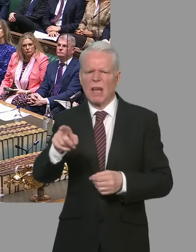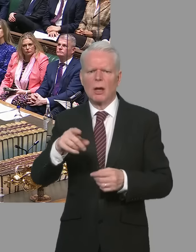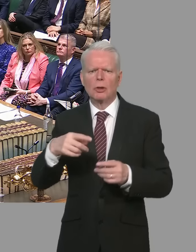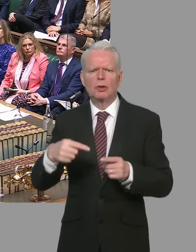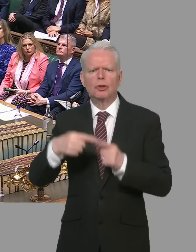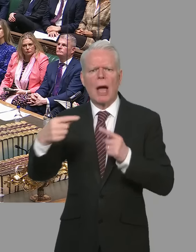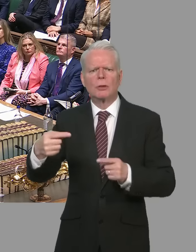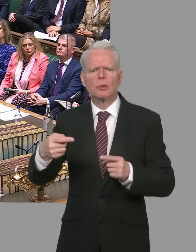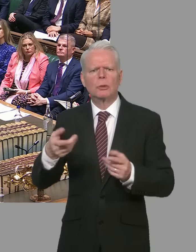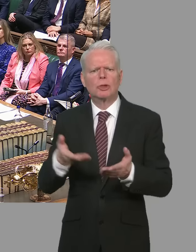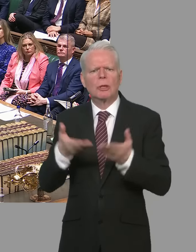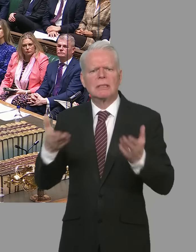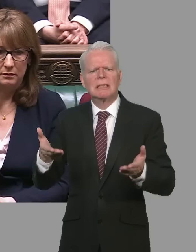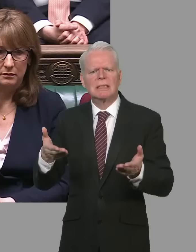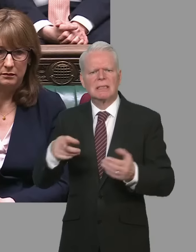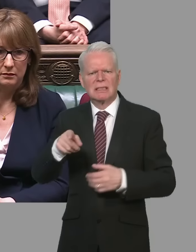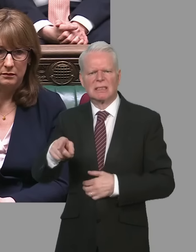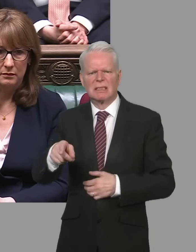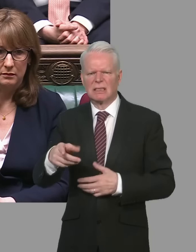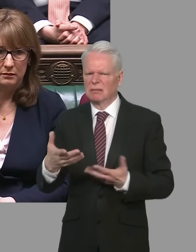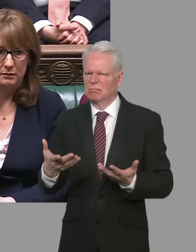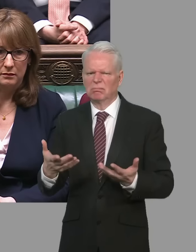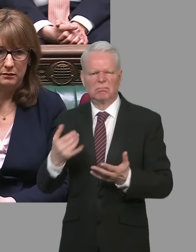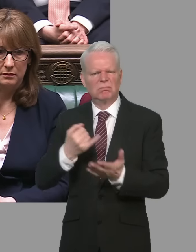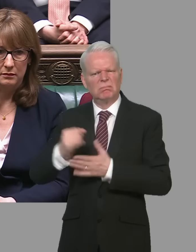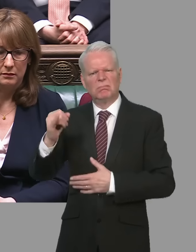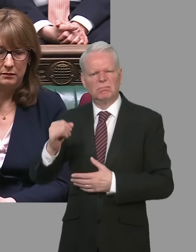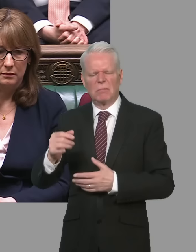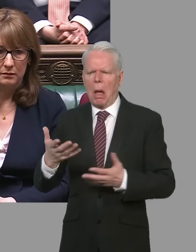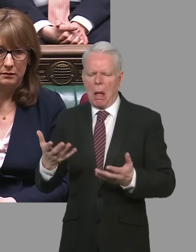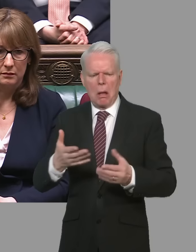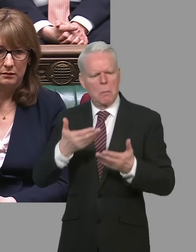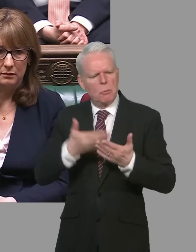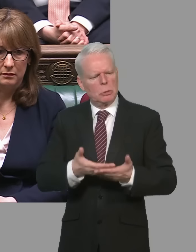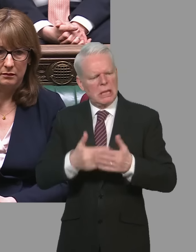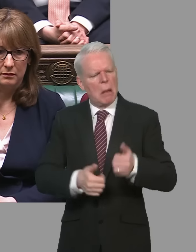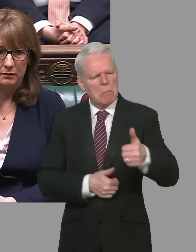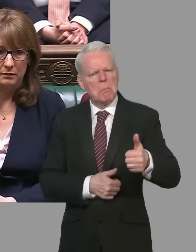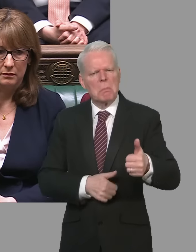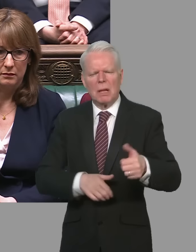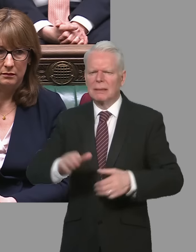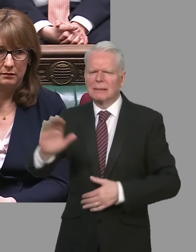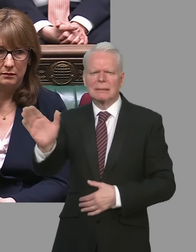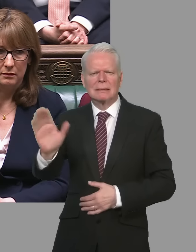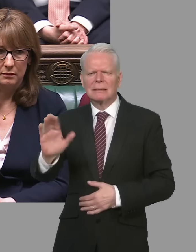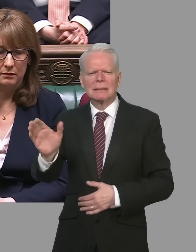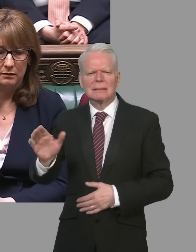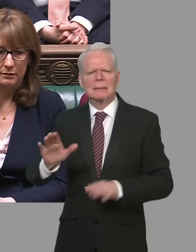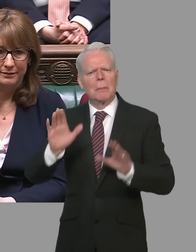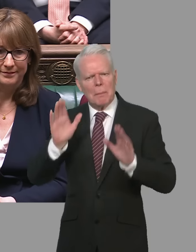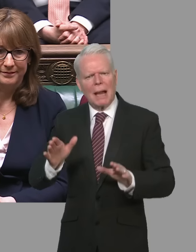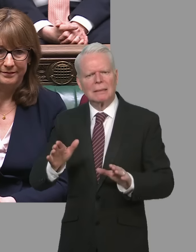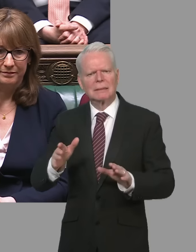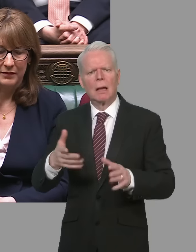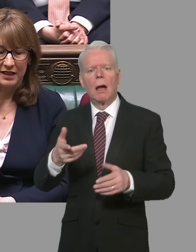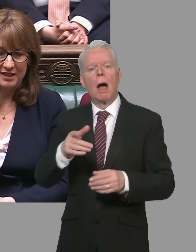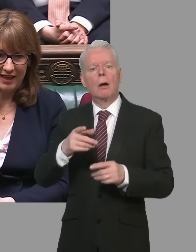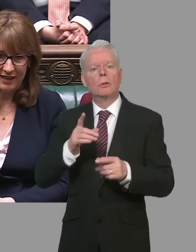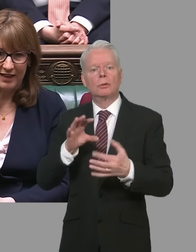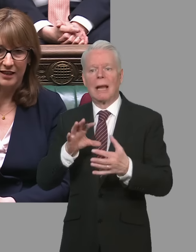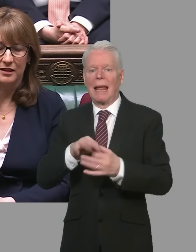the Eid event we had, Muslims stood in solidarity with our Jewish community. That is